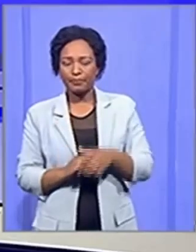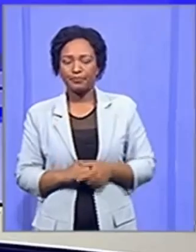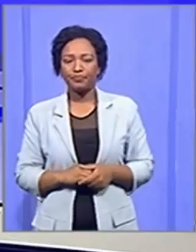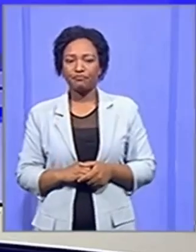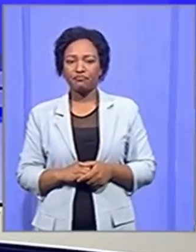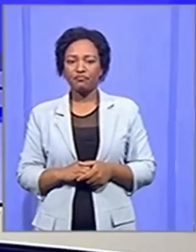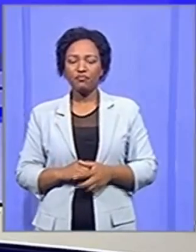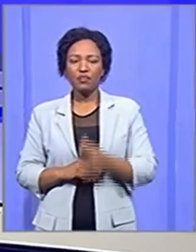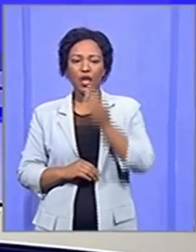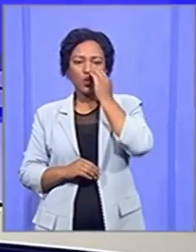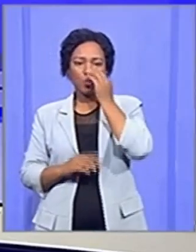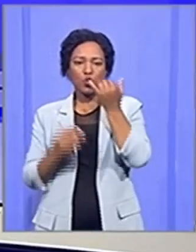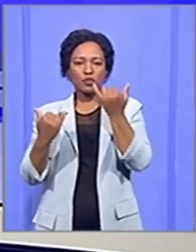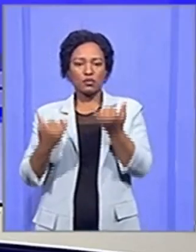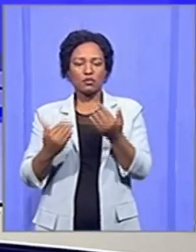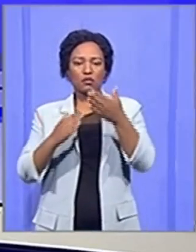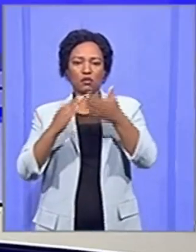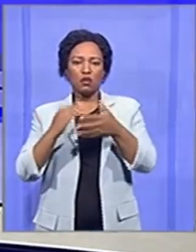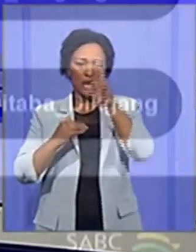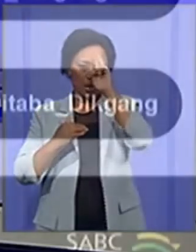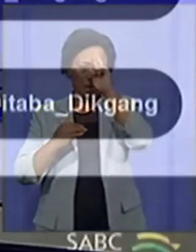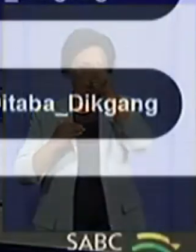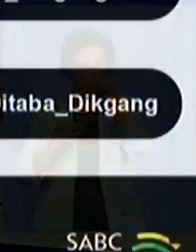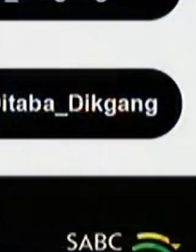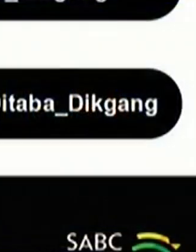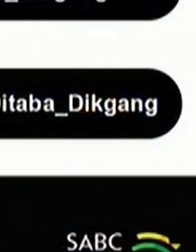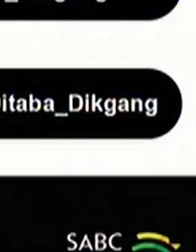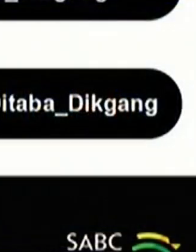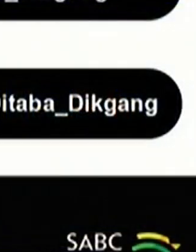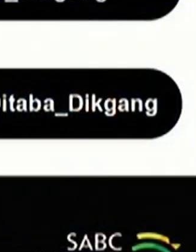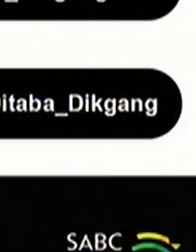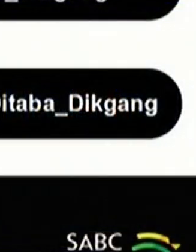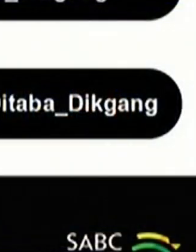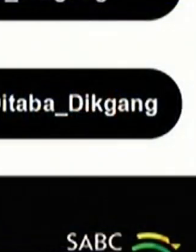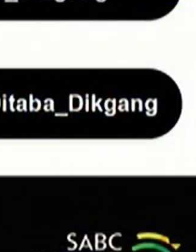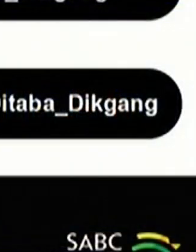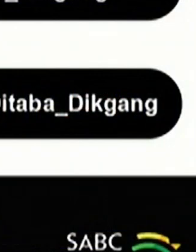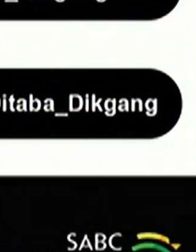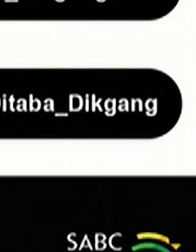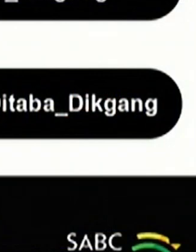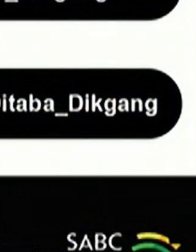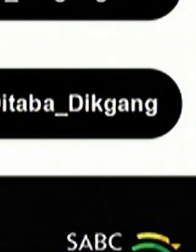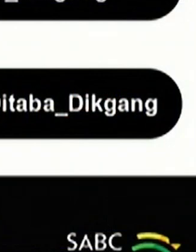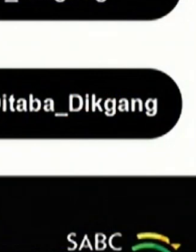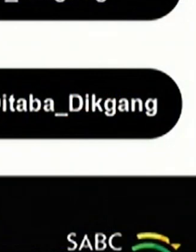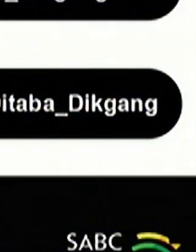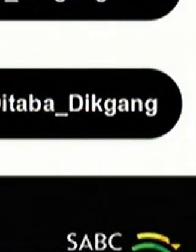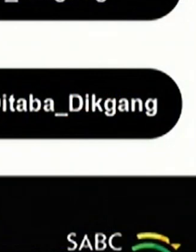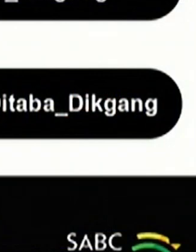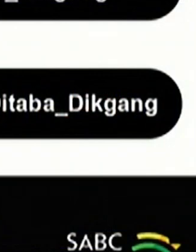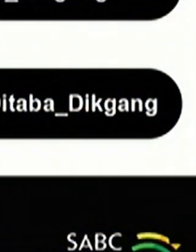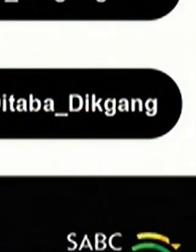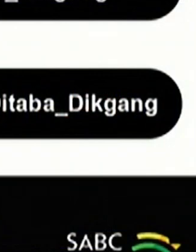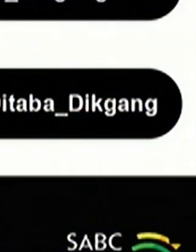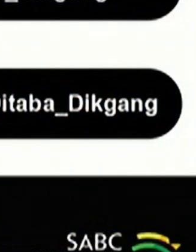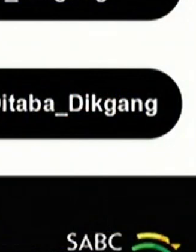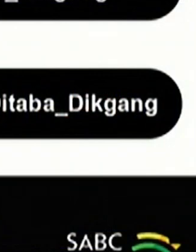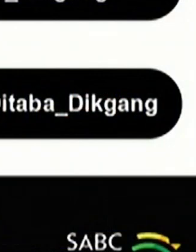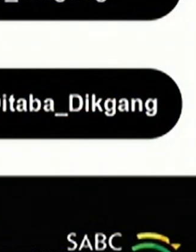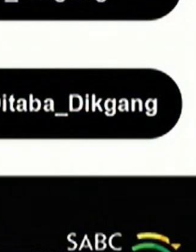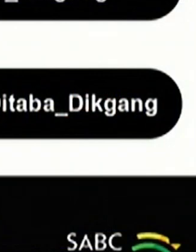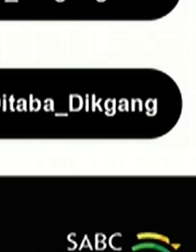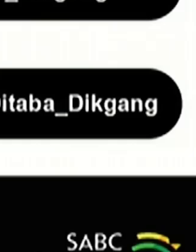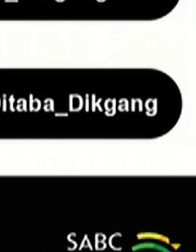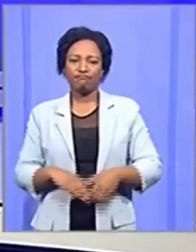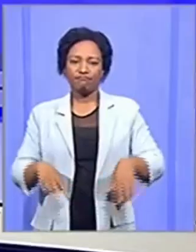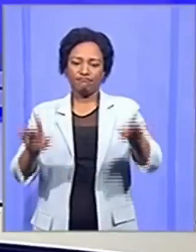Di le kalo mo gaetsho gopola gore dikgang tsa rona di teng mo mafaratlhatlheng a jaaka X, Facebook le YouTube. Le mo WhatsApp re teng. A